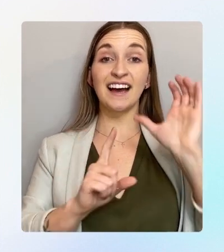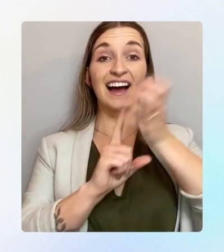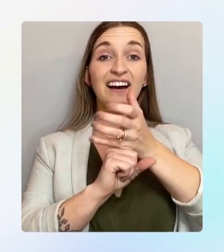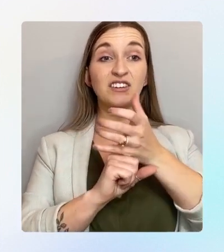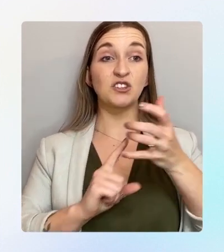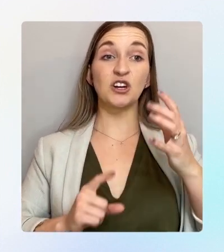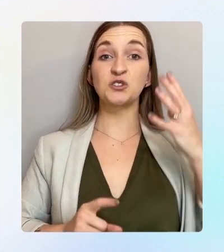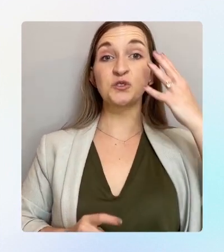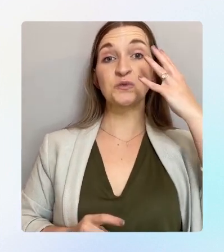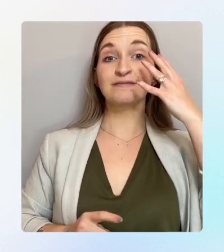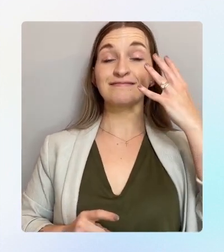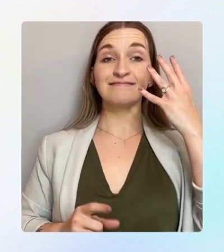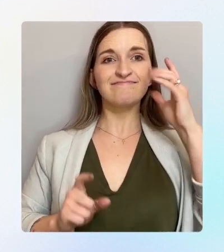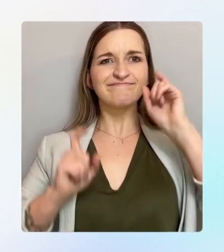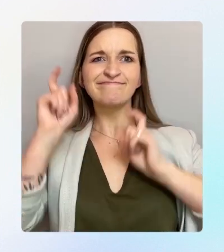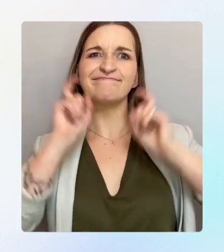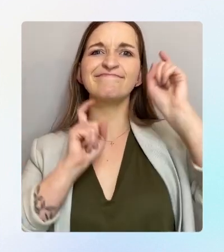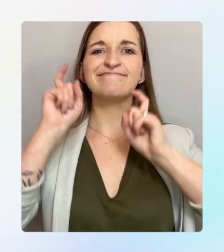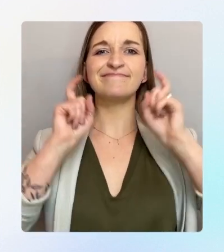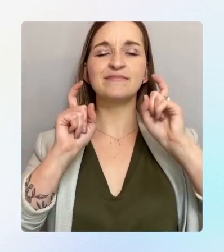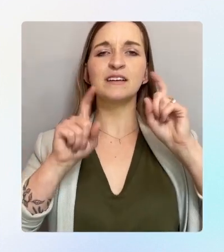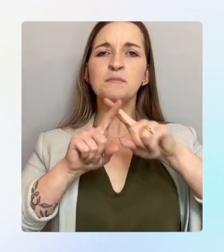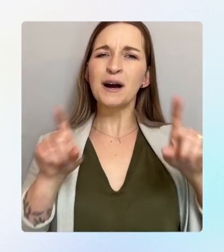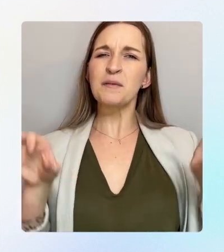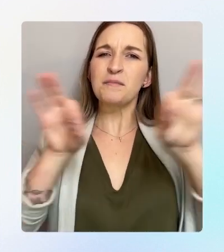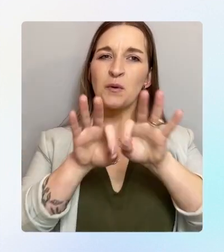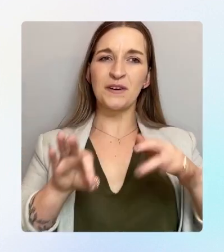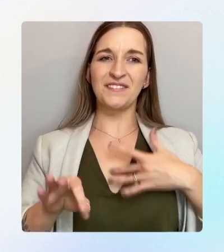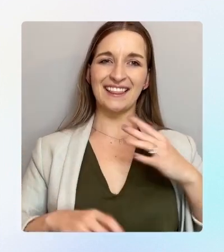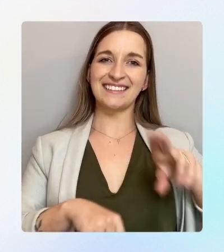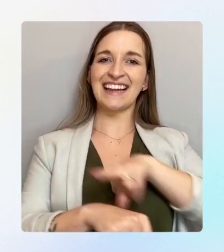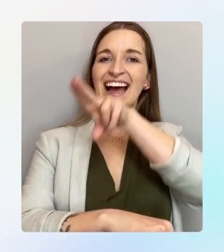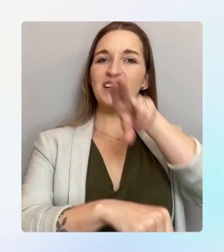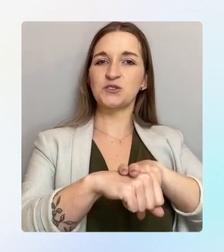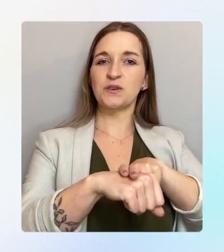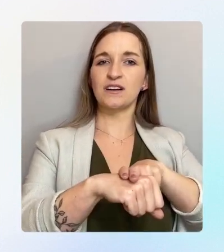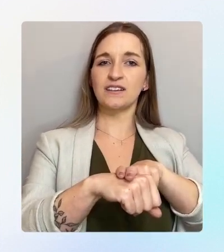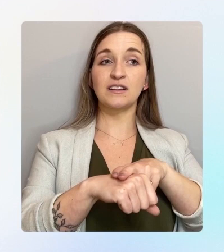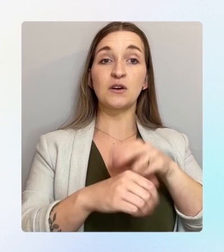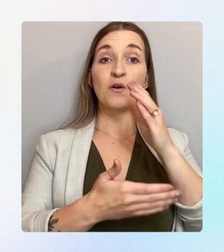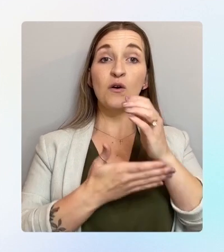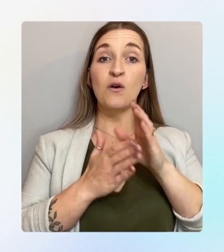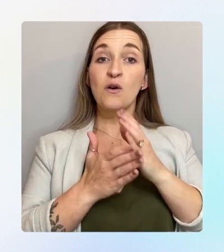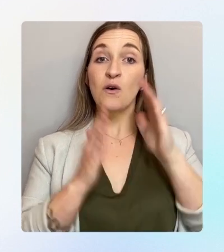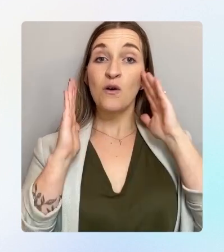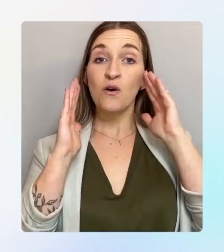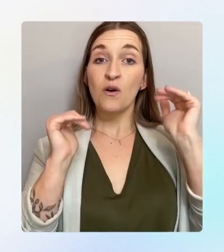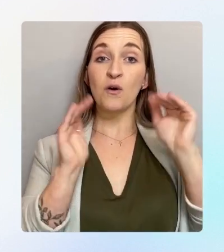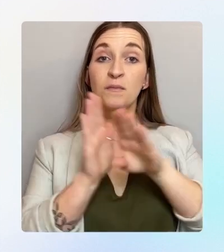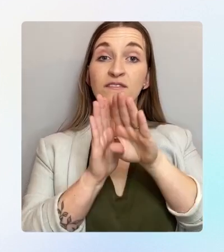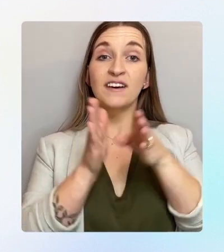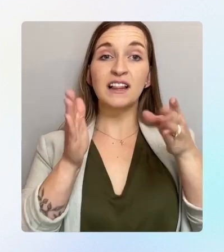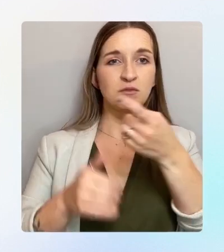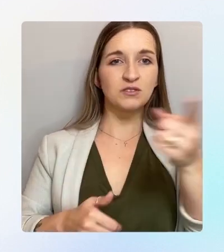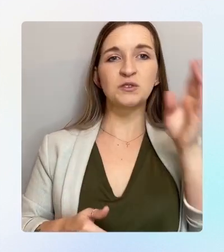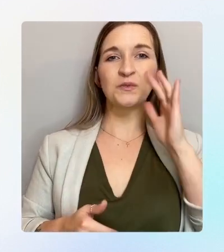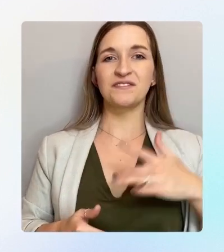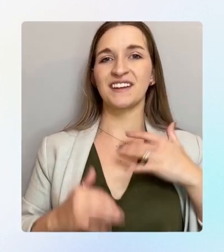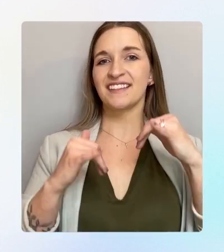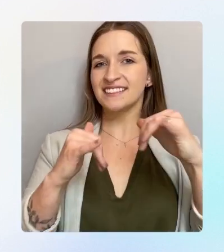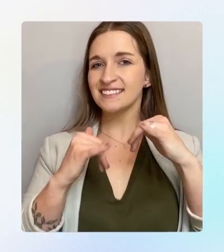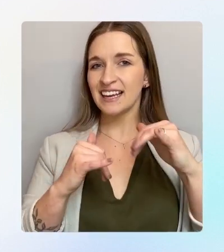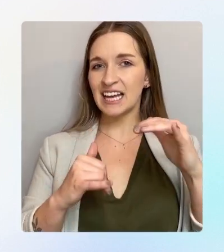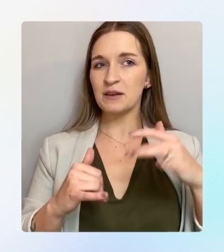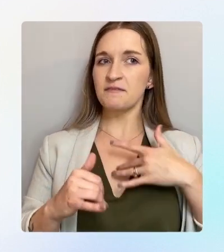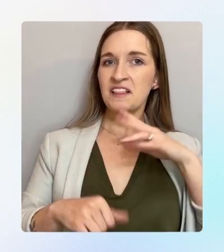While our users will want their avatars to appear expressive, it's also important that they feel natural, and we hope that developers building embodied characters on